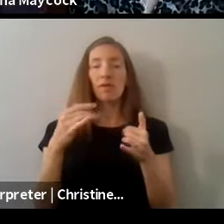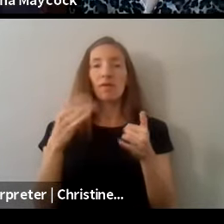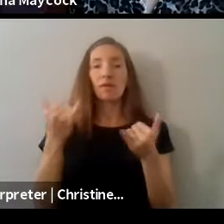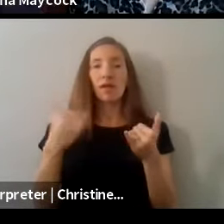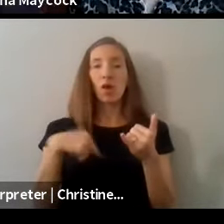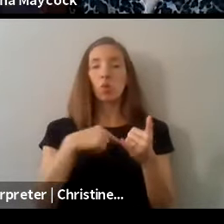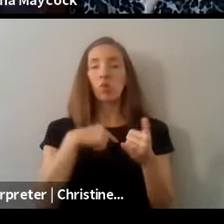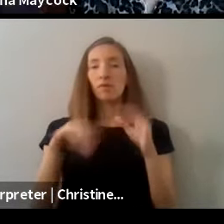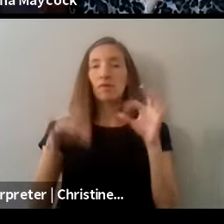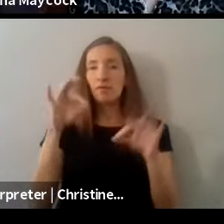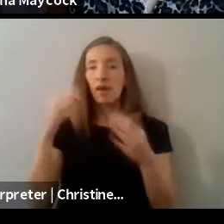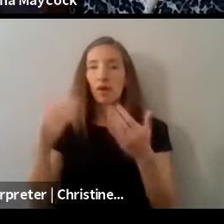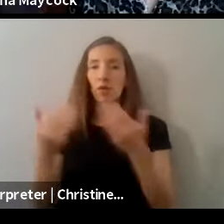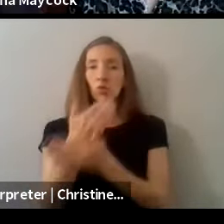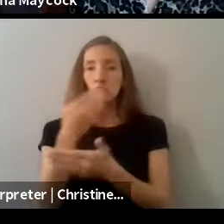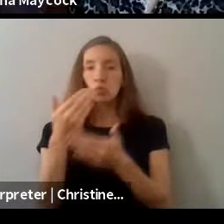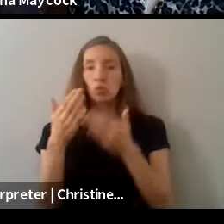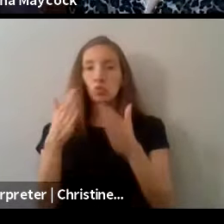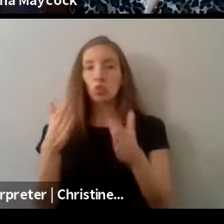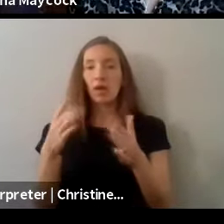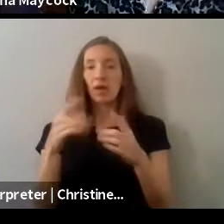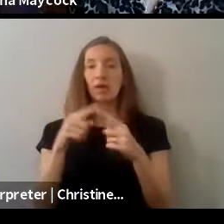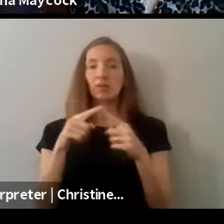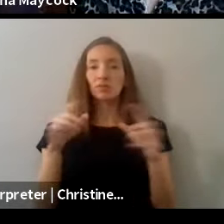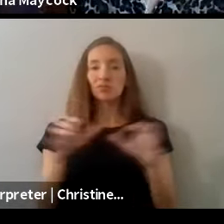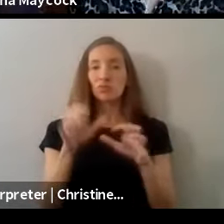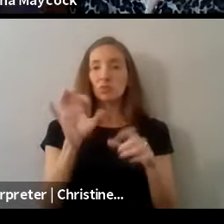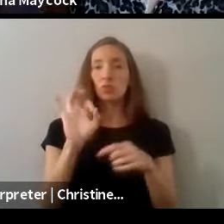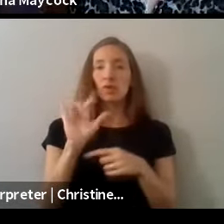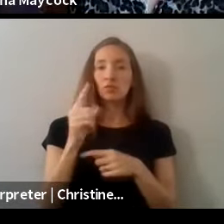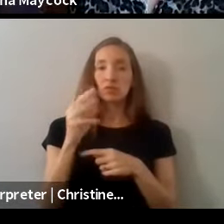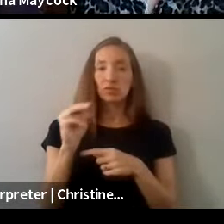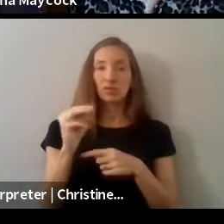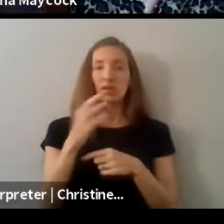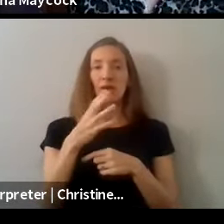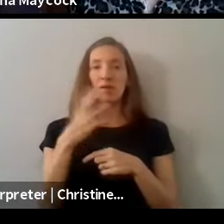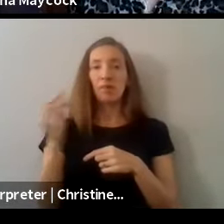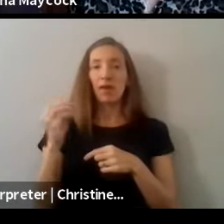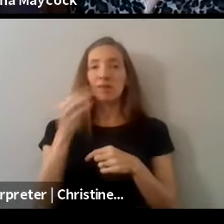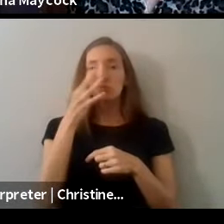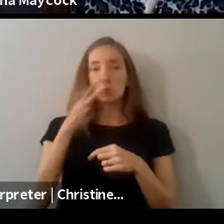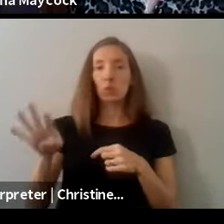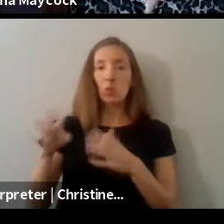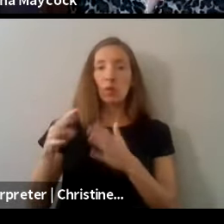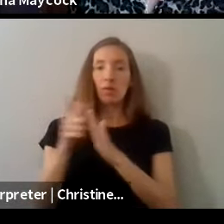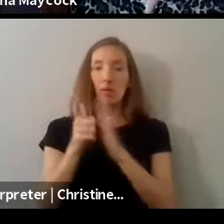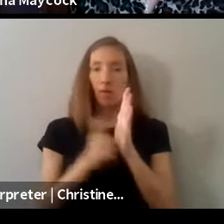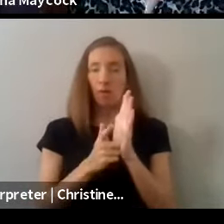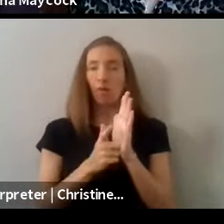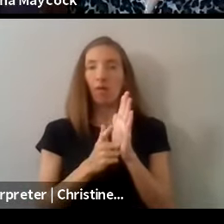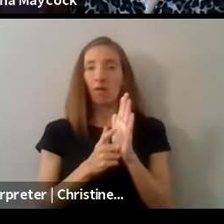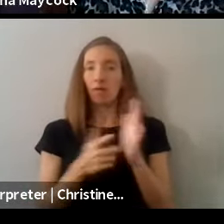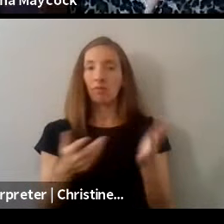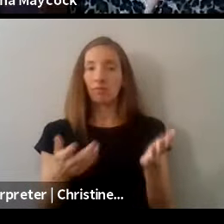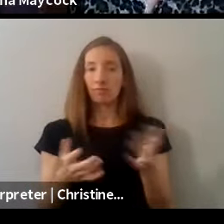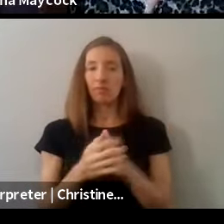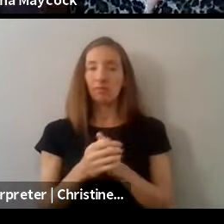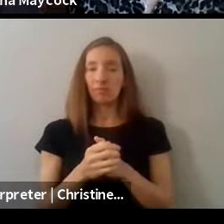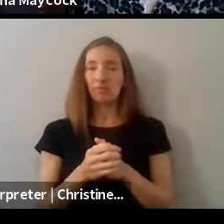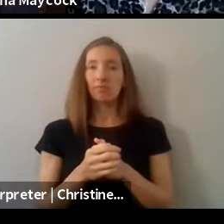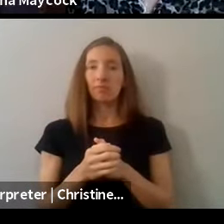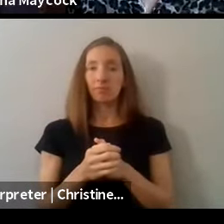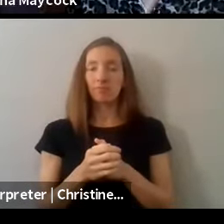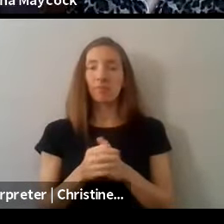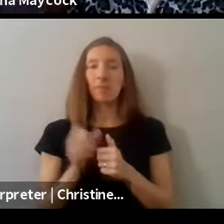started stepping the law. And therefore, when we did the accelerated response, our work was to go back and read the law.